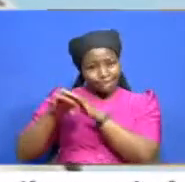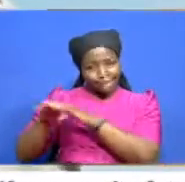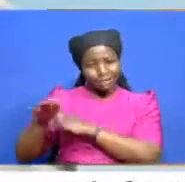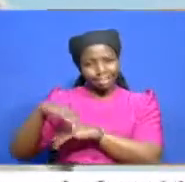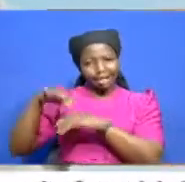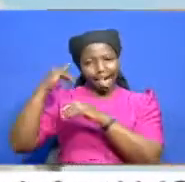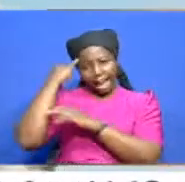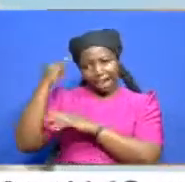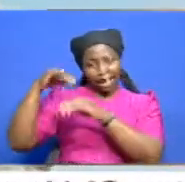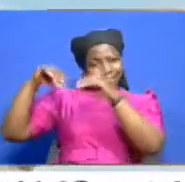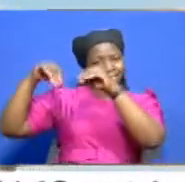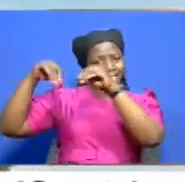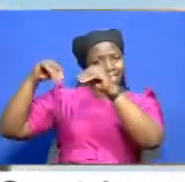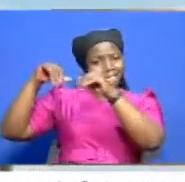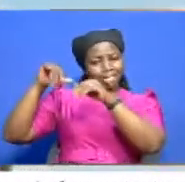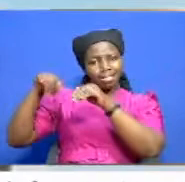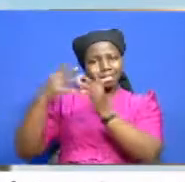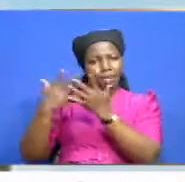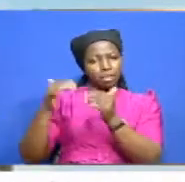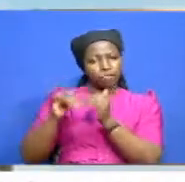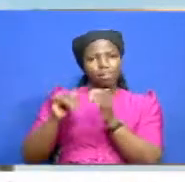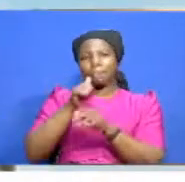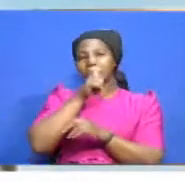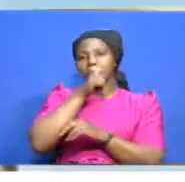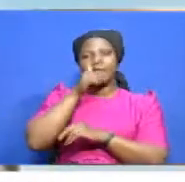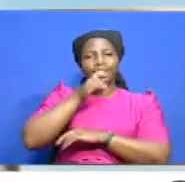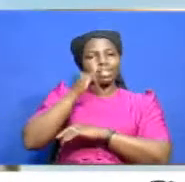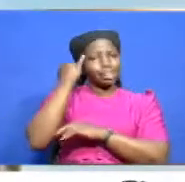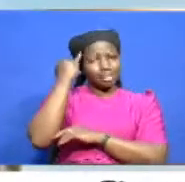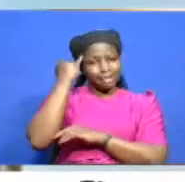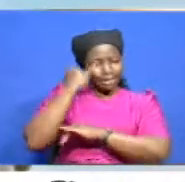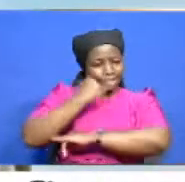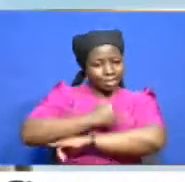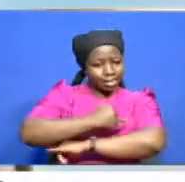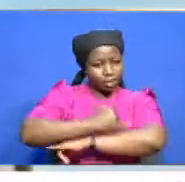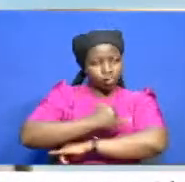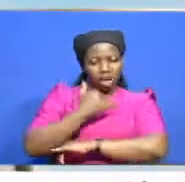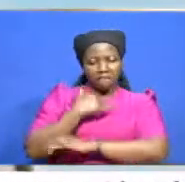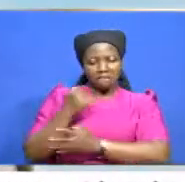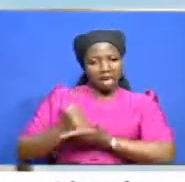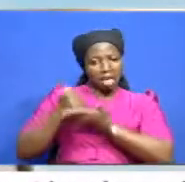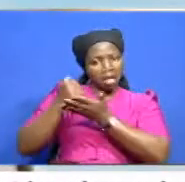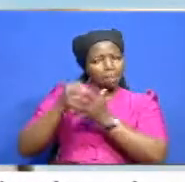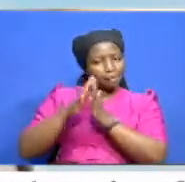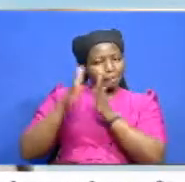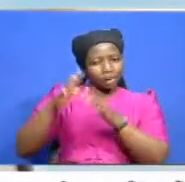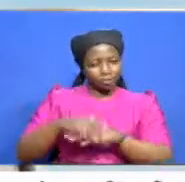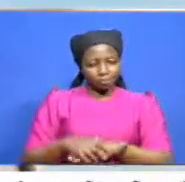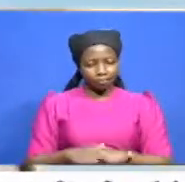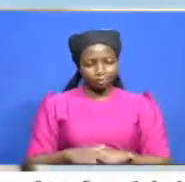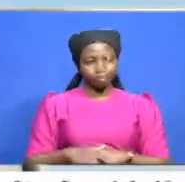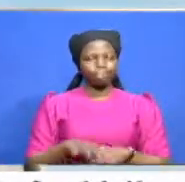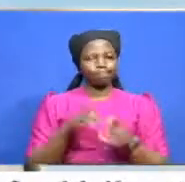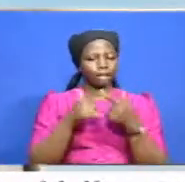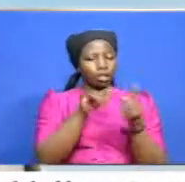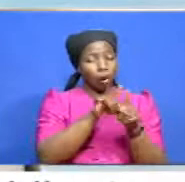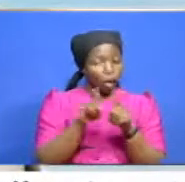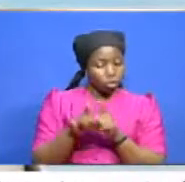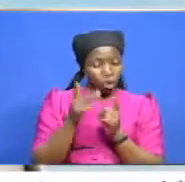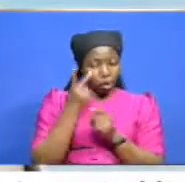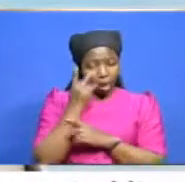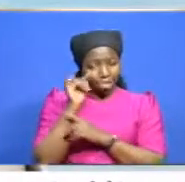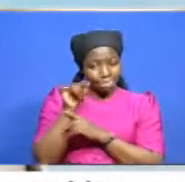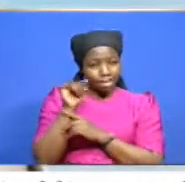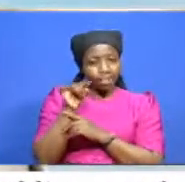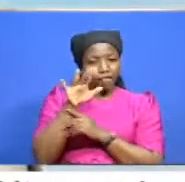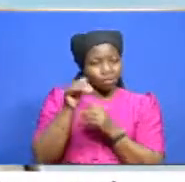is something which the private institution have really helped. But look at it also from the perspective